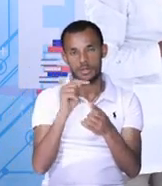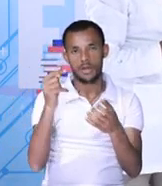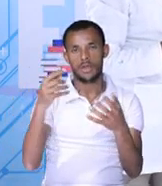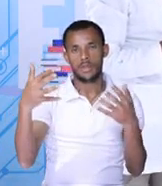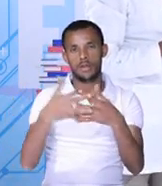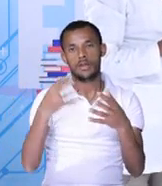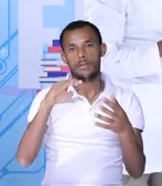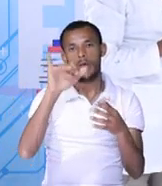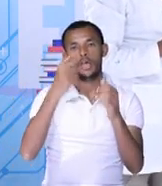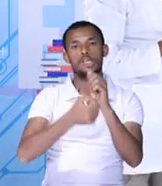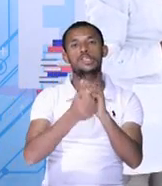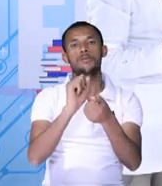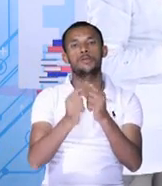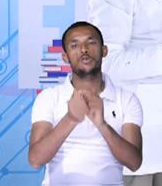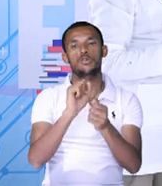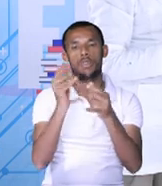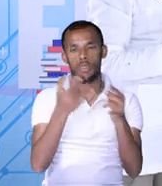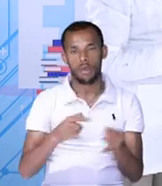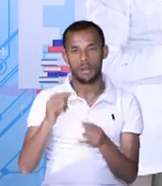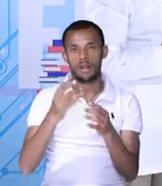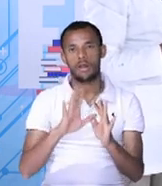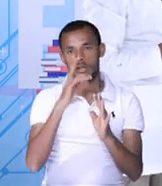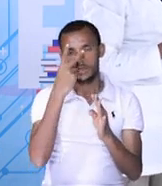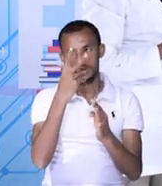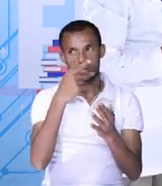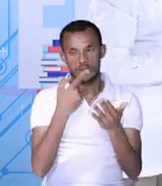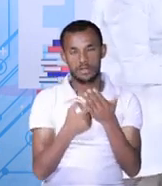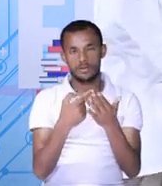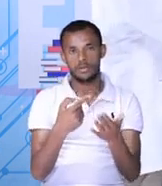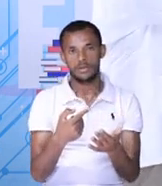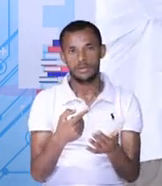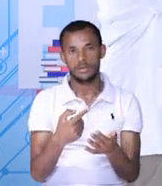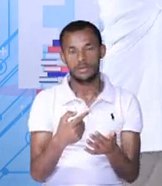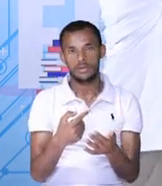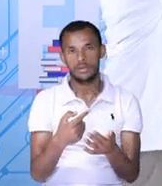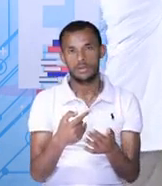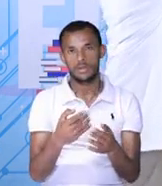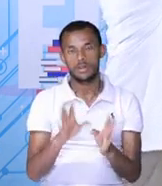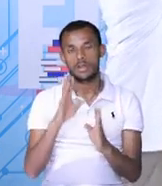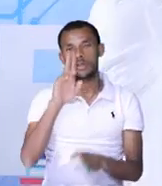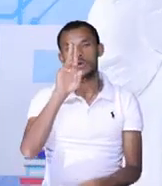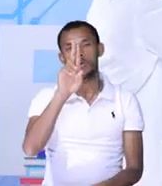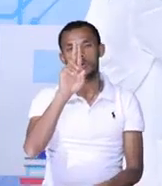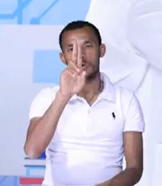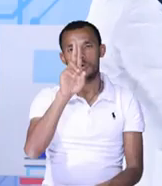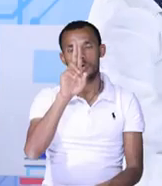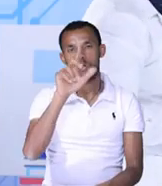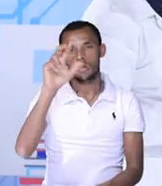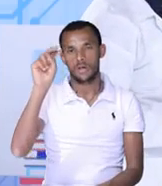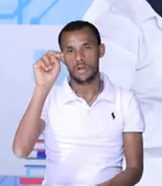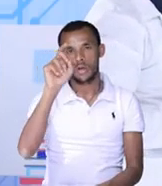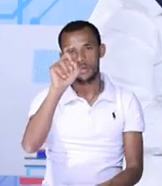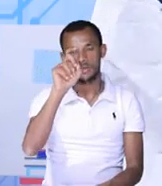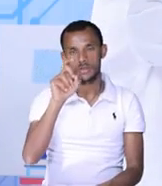by substitution technique. So let's apply that. So let u be ln